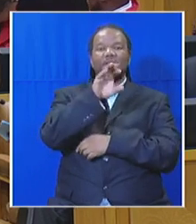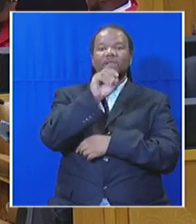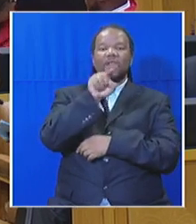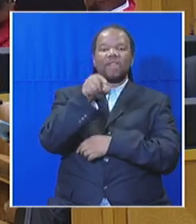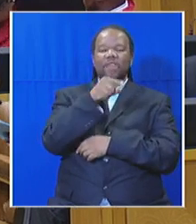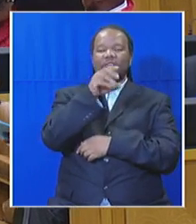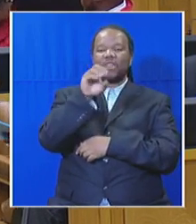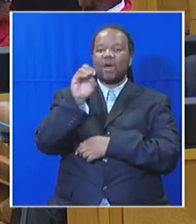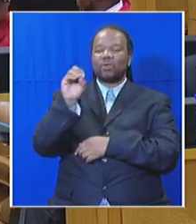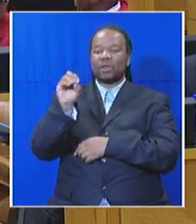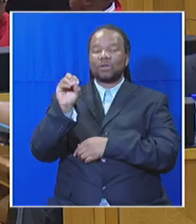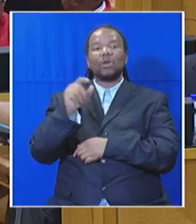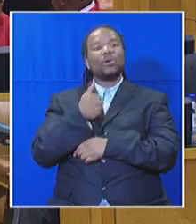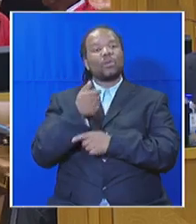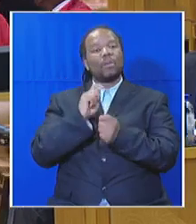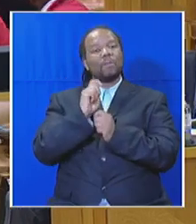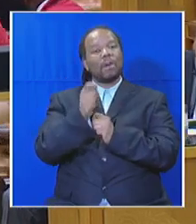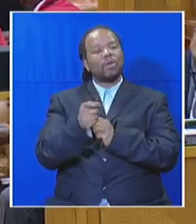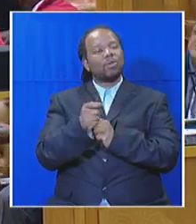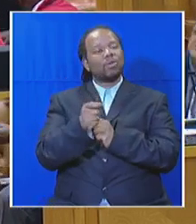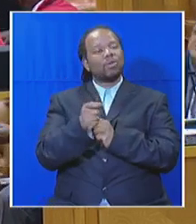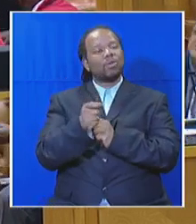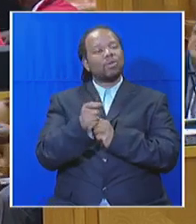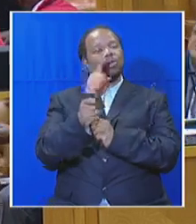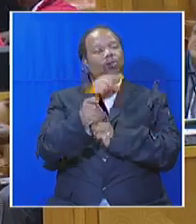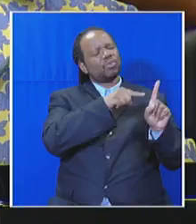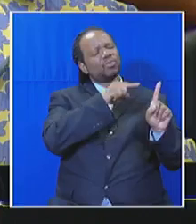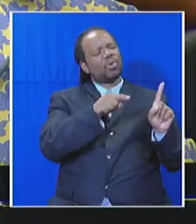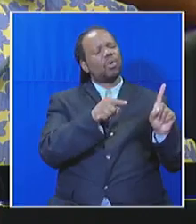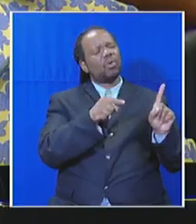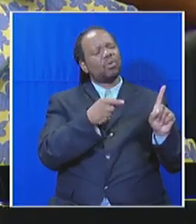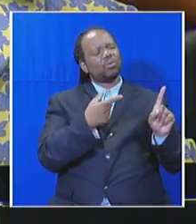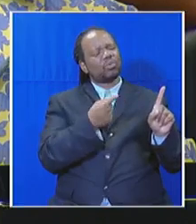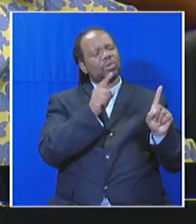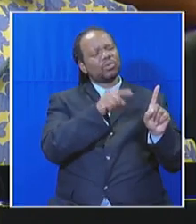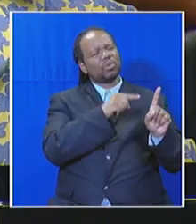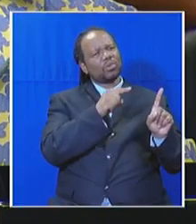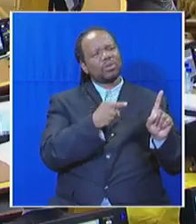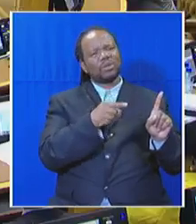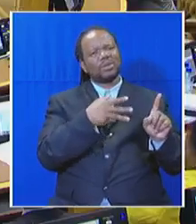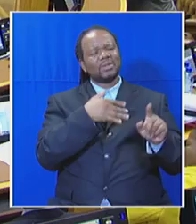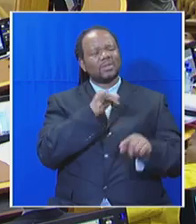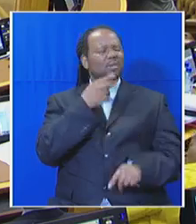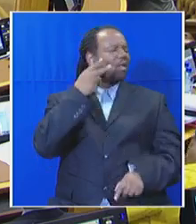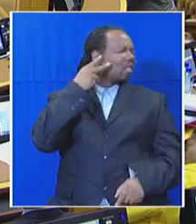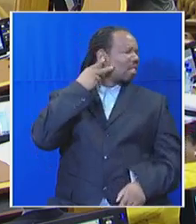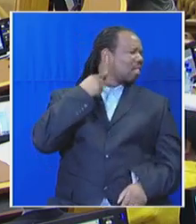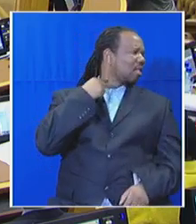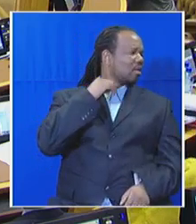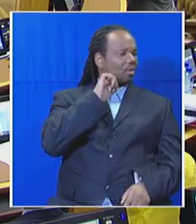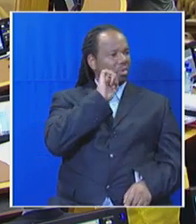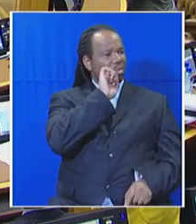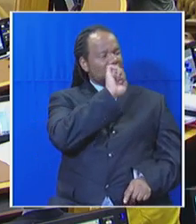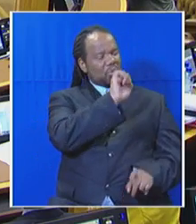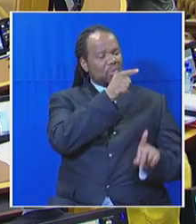wrong into yenzayo ngiyakubonga honorable members, chazo lelo lenzayo uzosibulala la eSouth